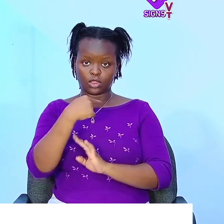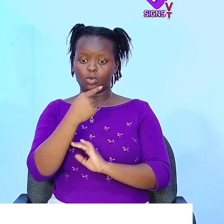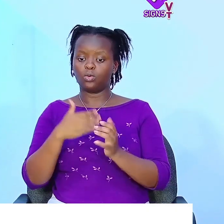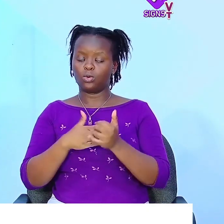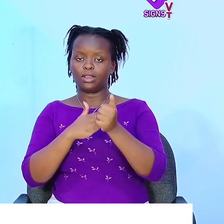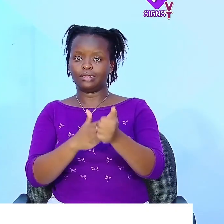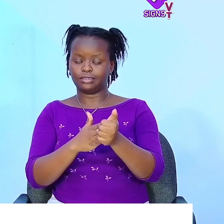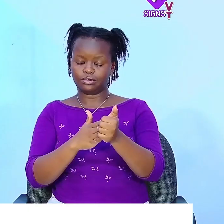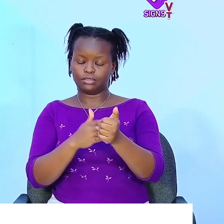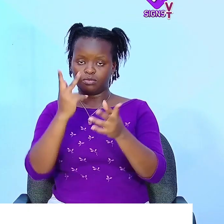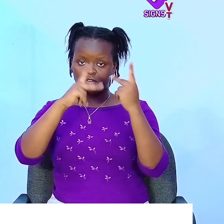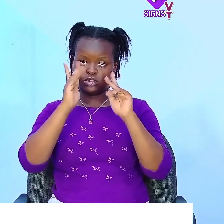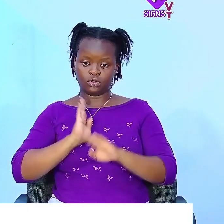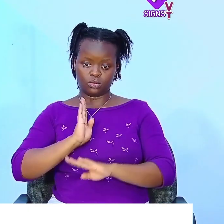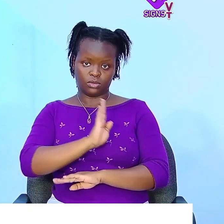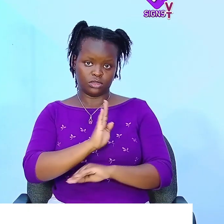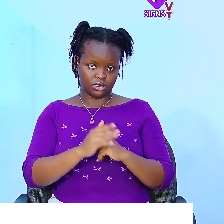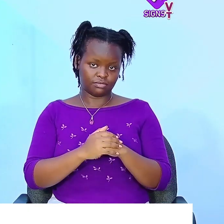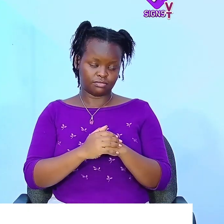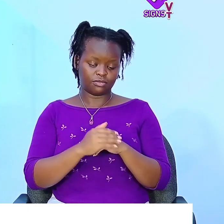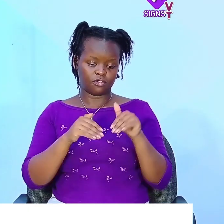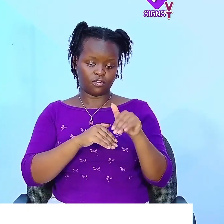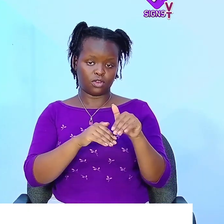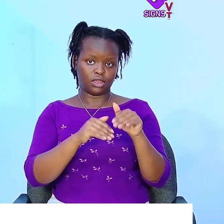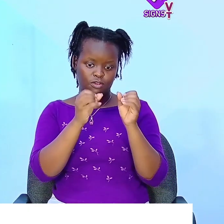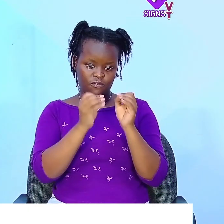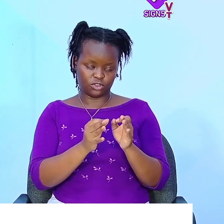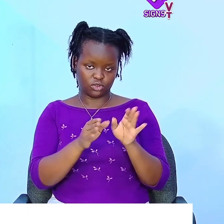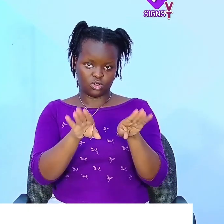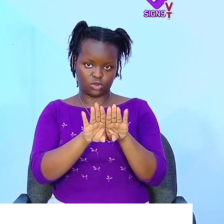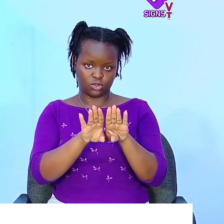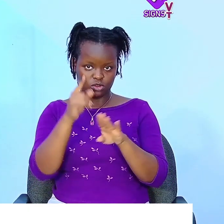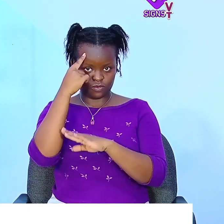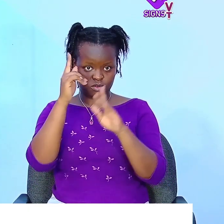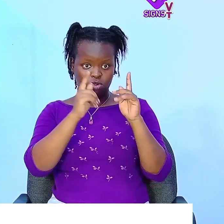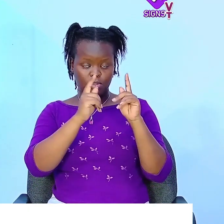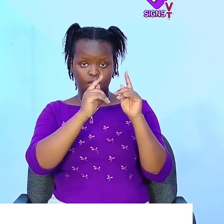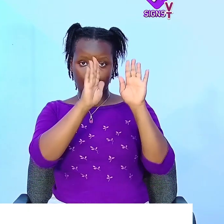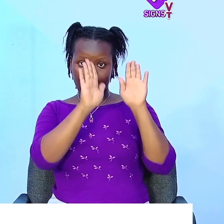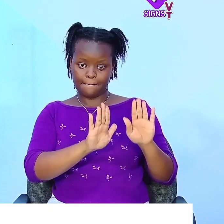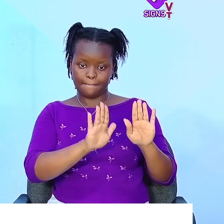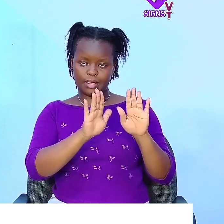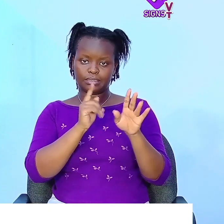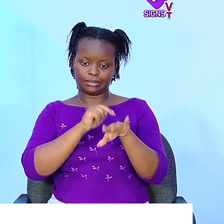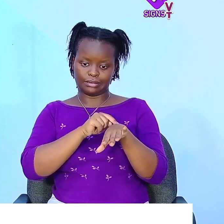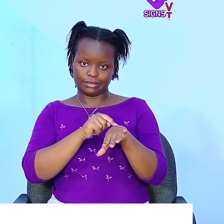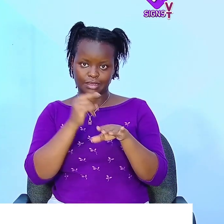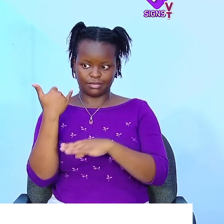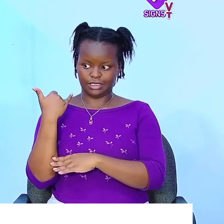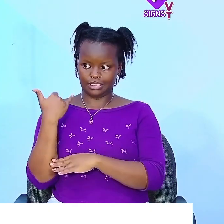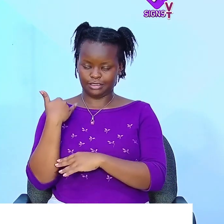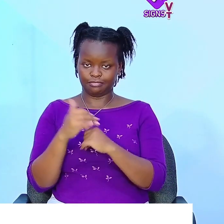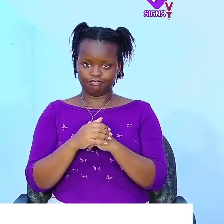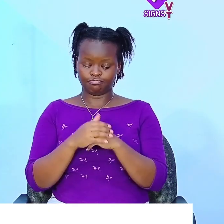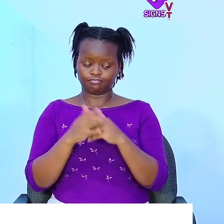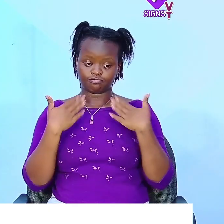the professional body following the official close of the campaign period yesterday. Among the candidates